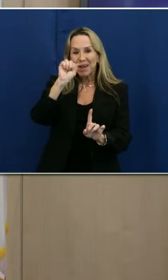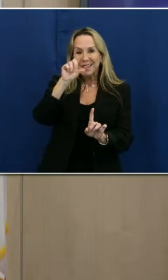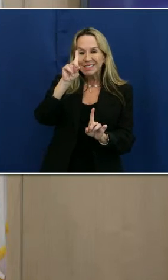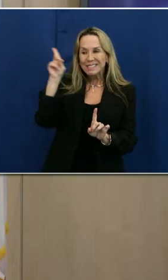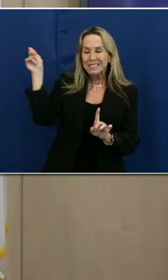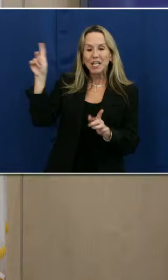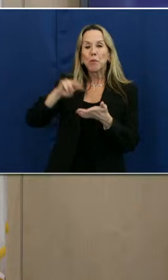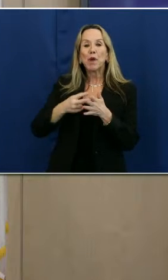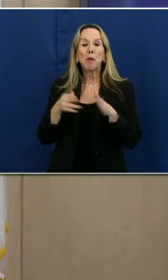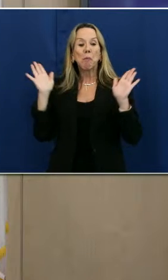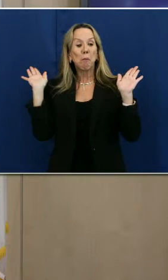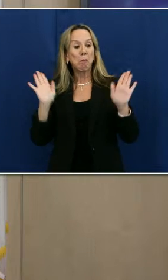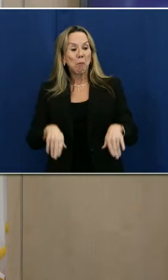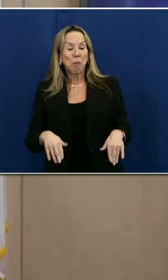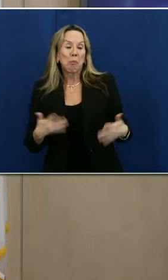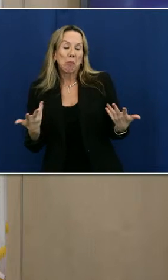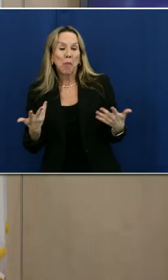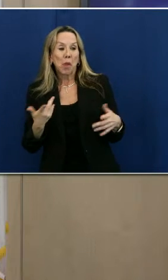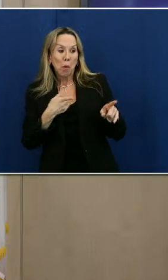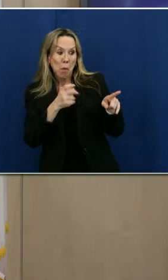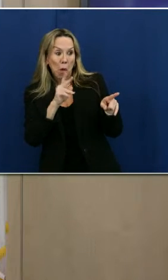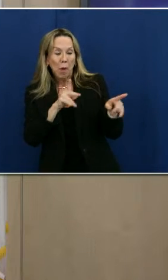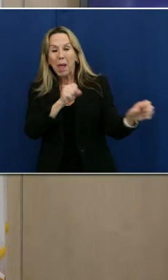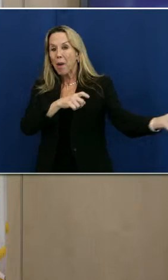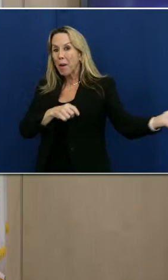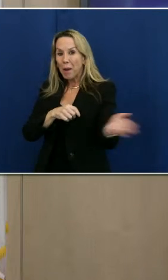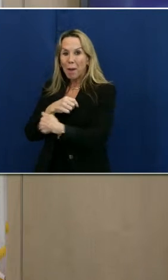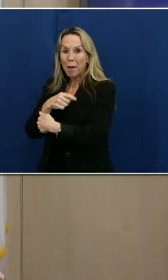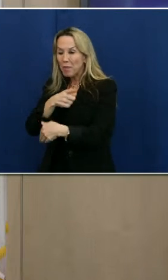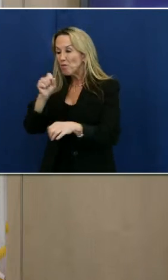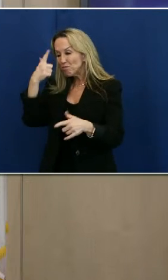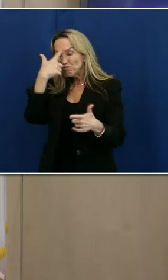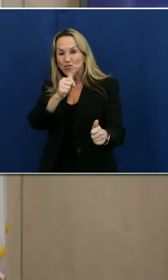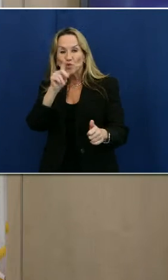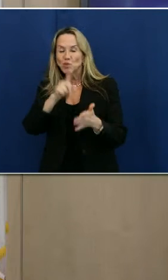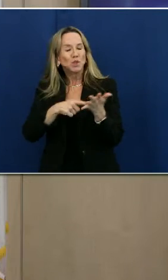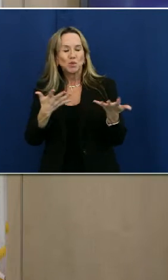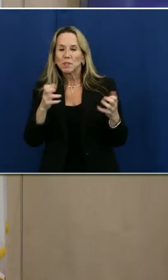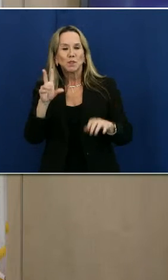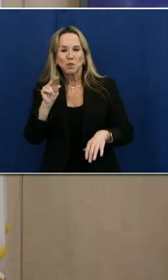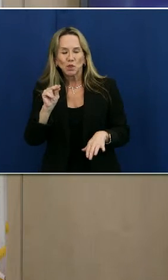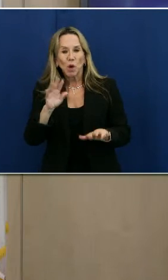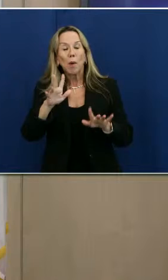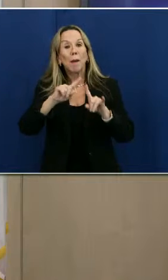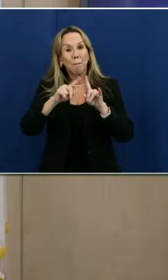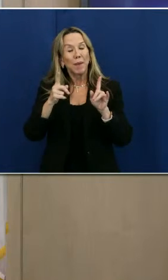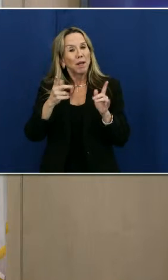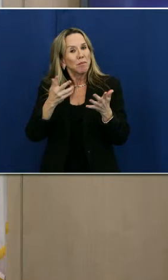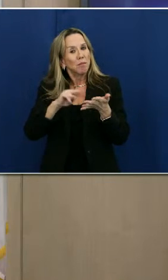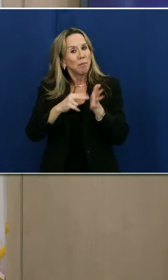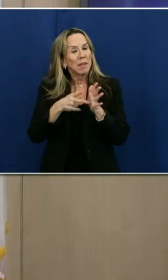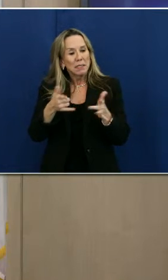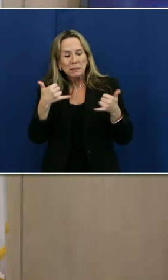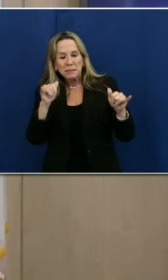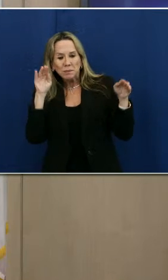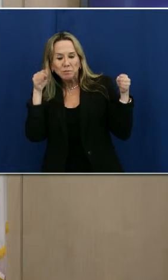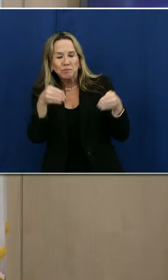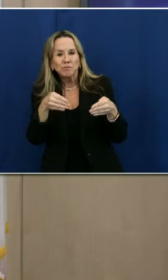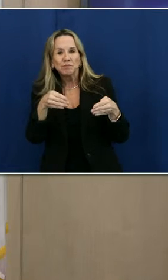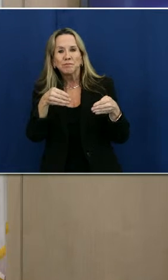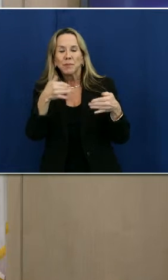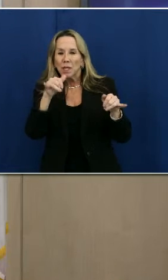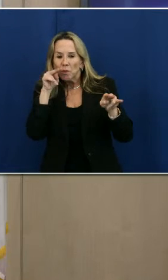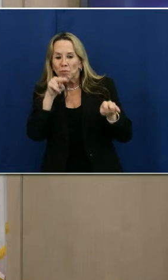guard down in terms of saying, oh, if you come in, you're okay, that means you can do what you want. It means that they need to be rigorous with sticking with